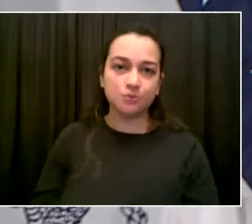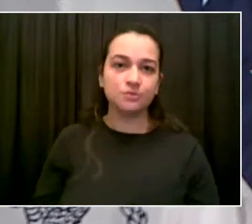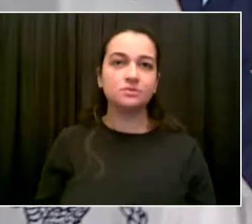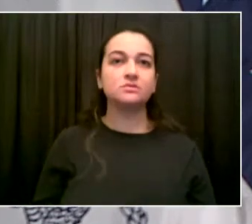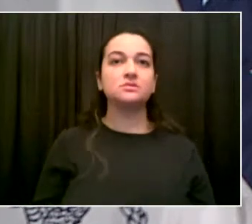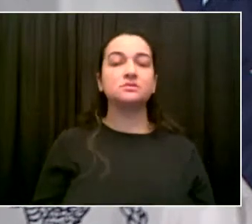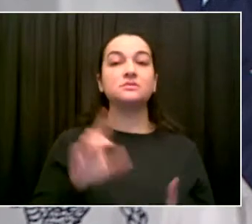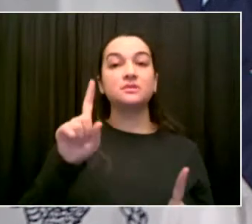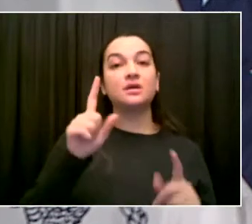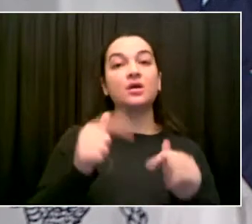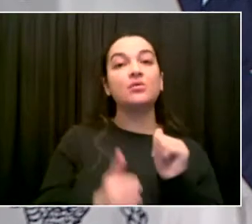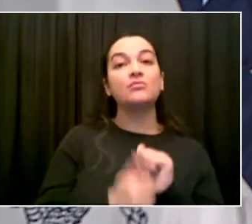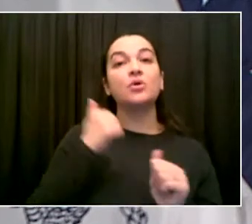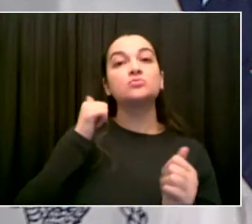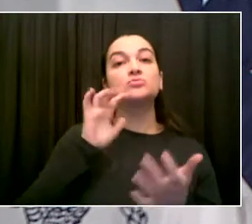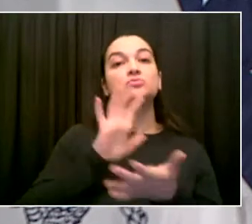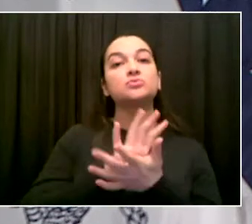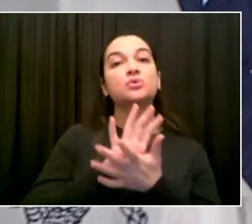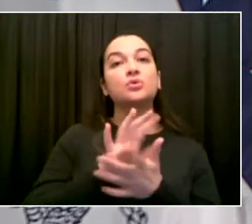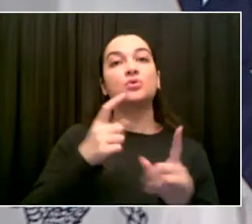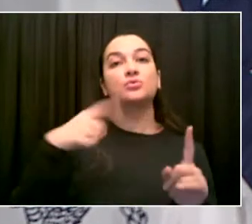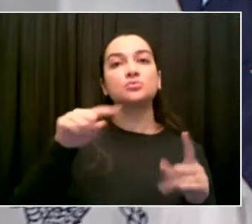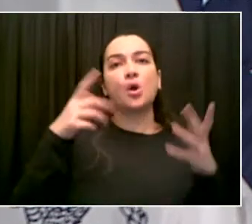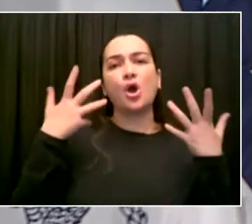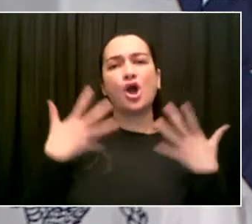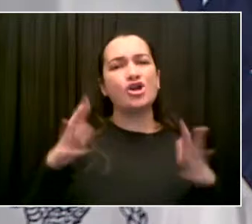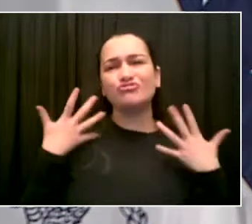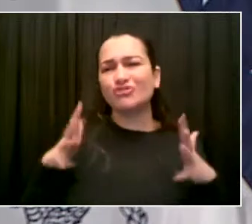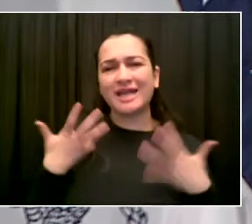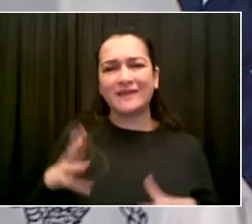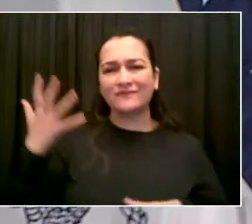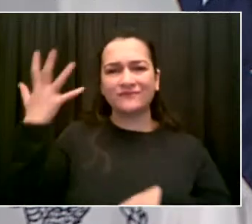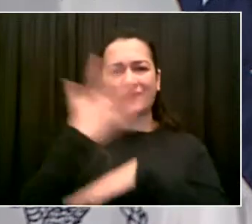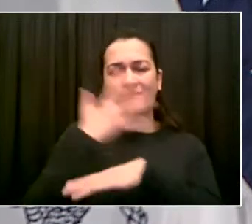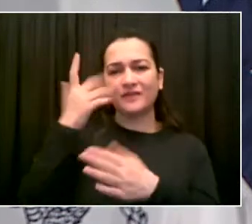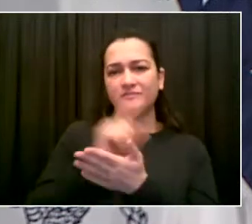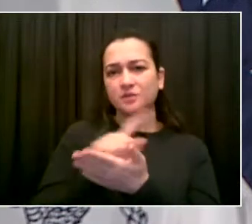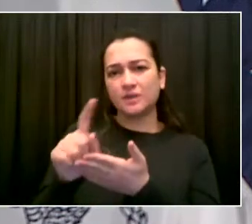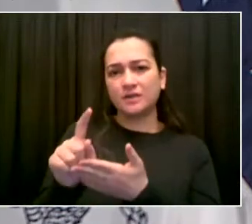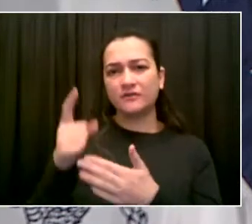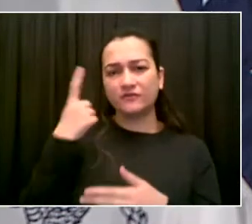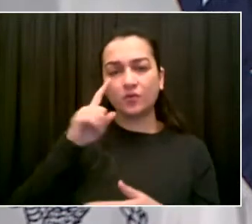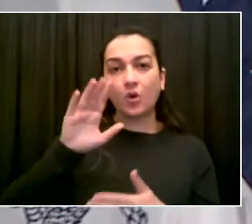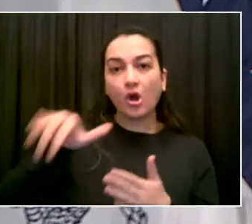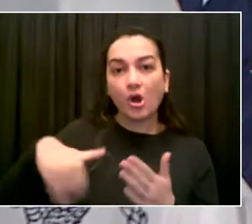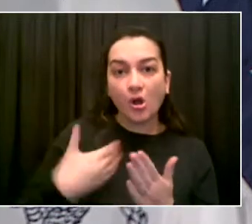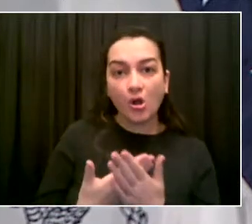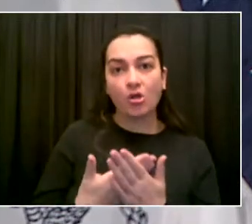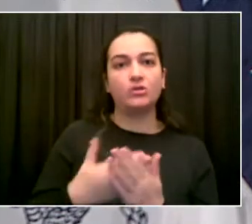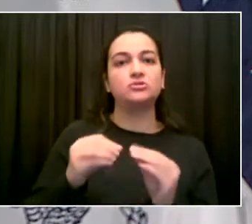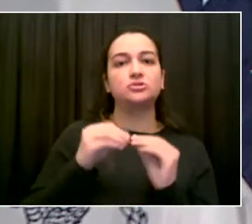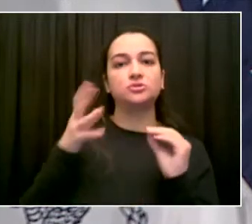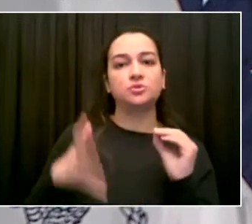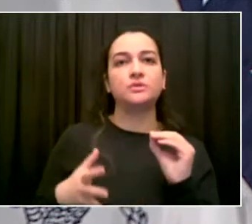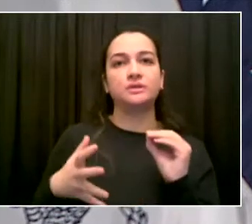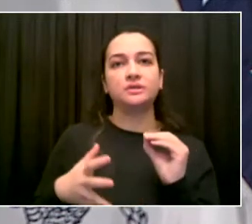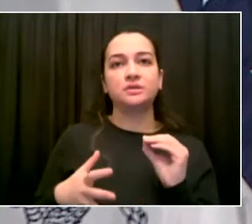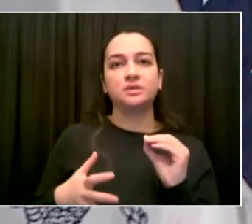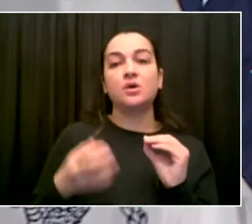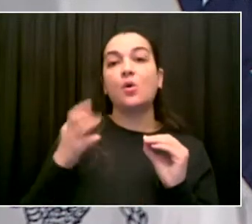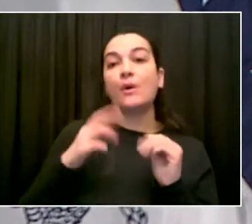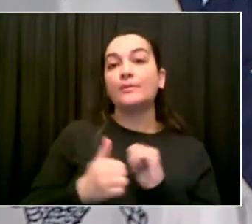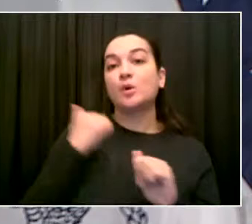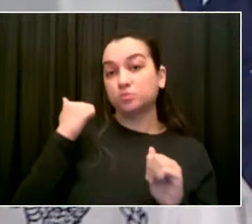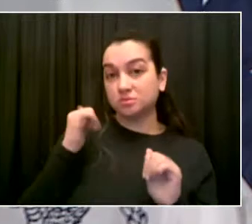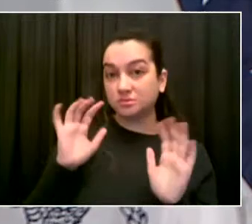5 day a week all kids or 5 day a week majority of kids. There are definitely schools that are not. We'll continue to try and work